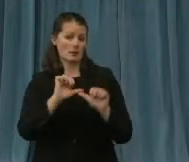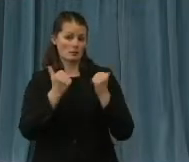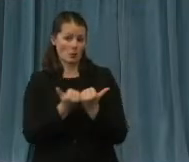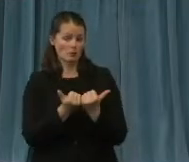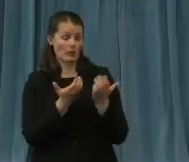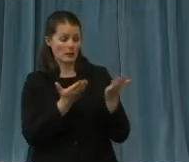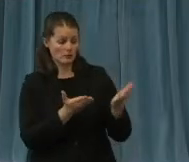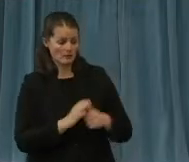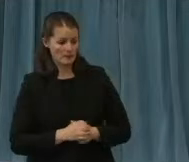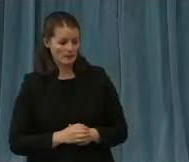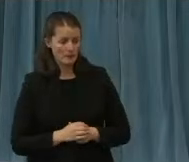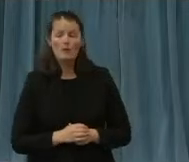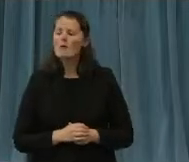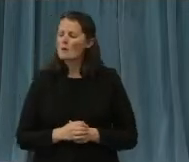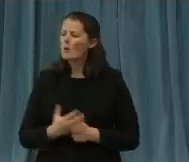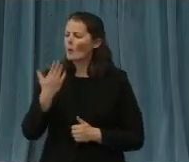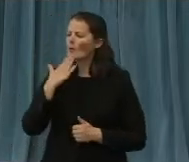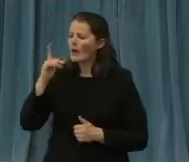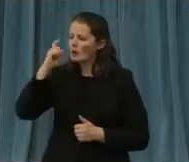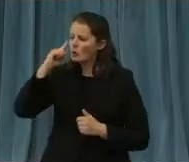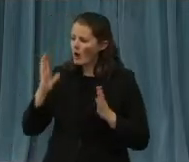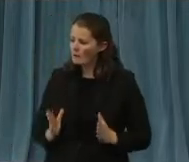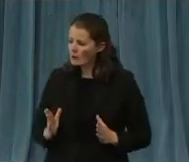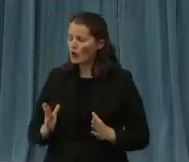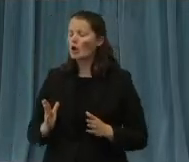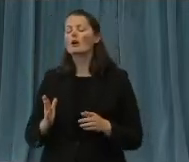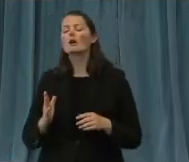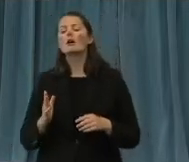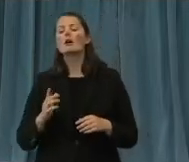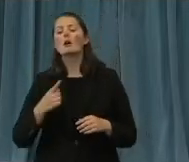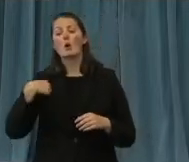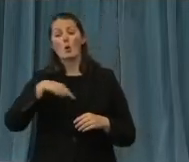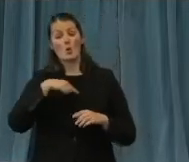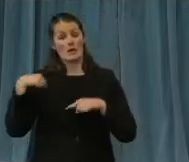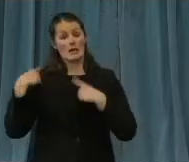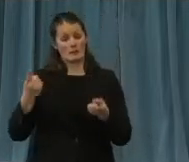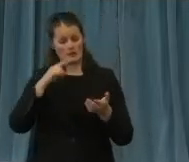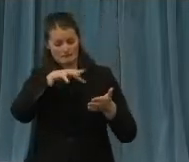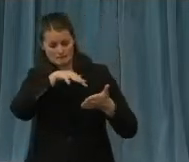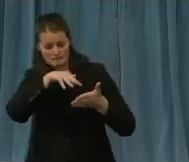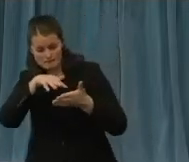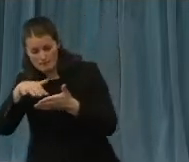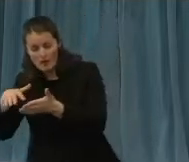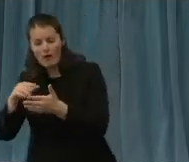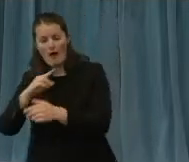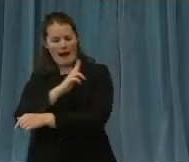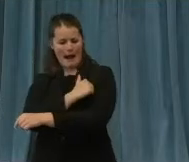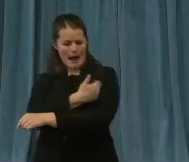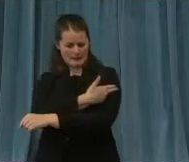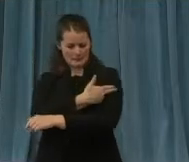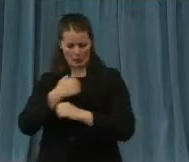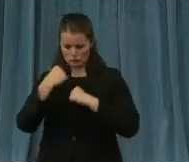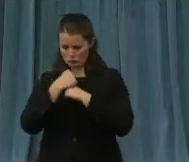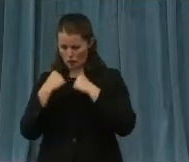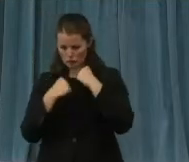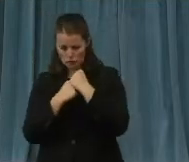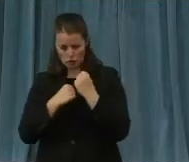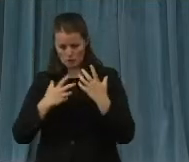The Nevada Hospital Association, we have been studying the infrastructure, the critical infrastructure of the hospital since